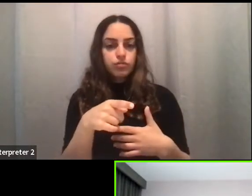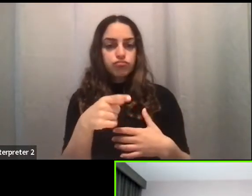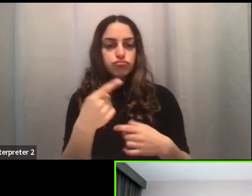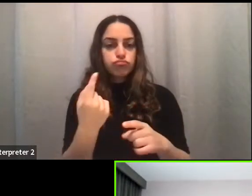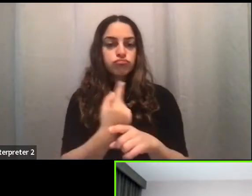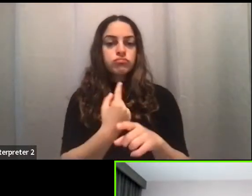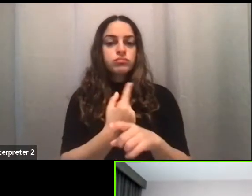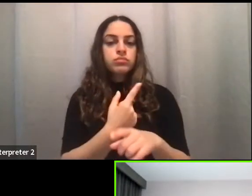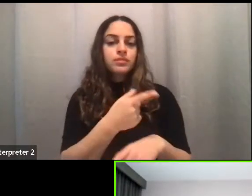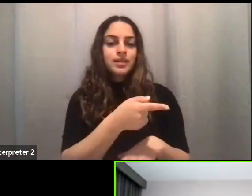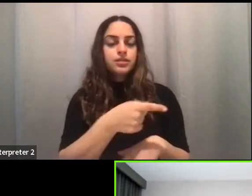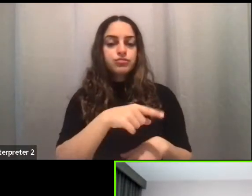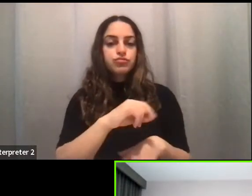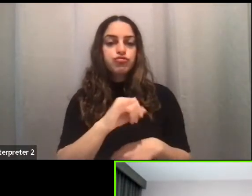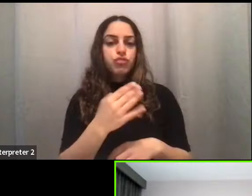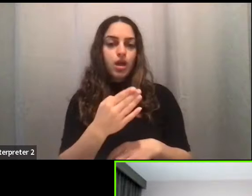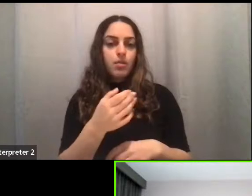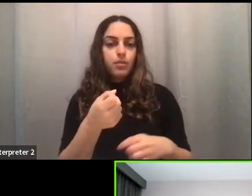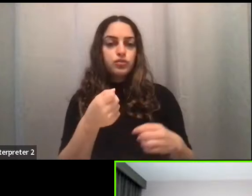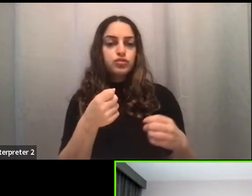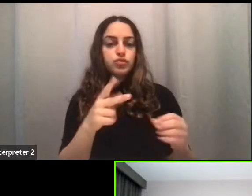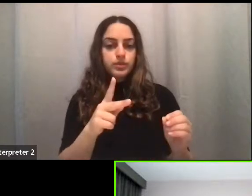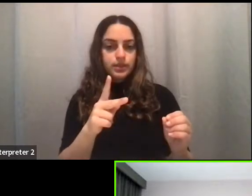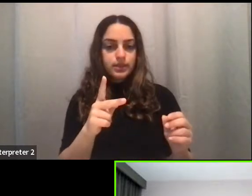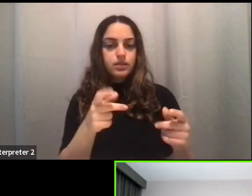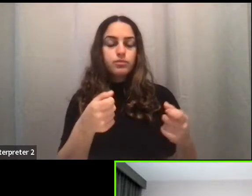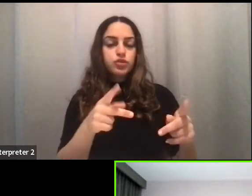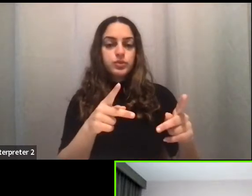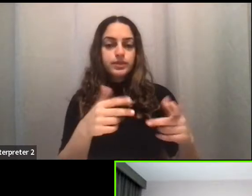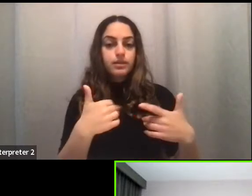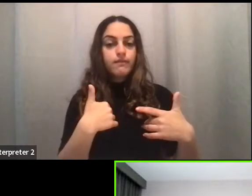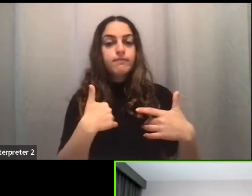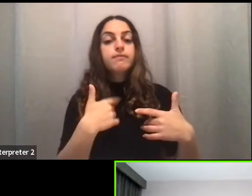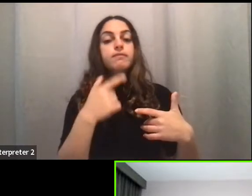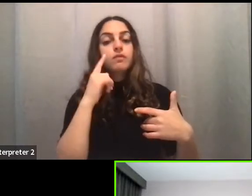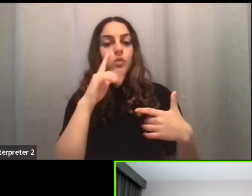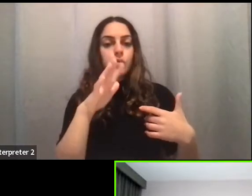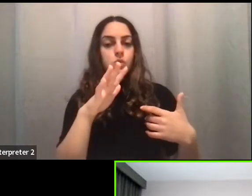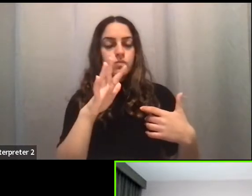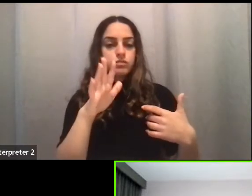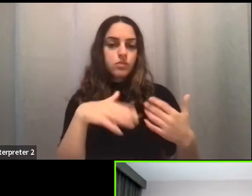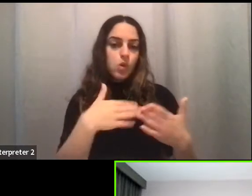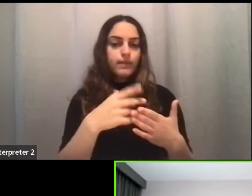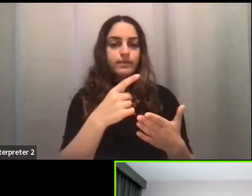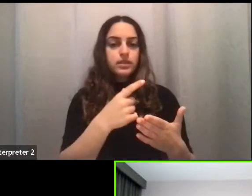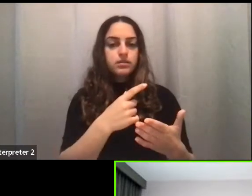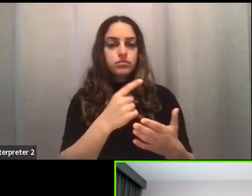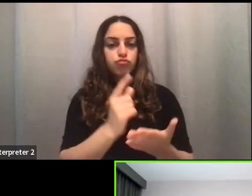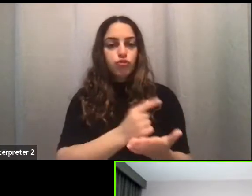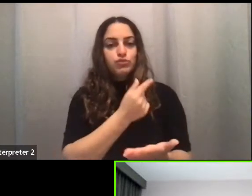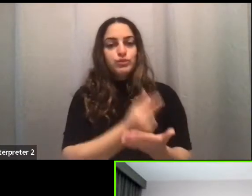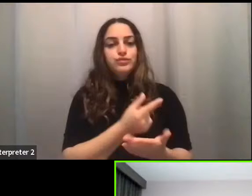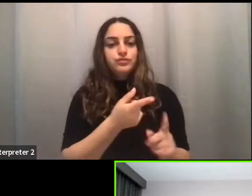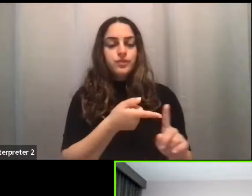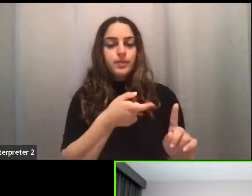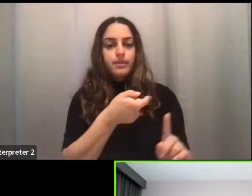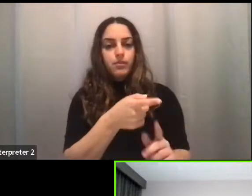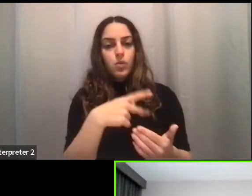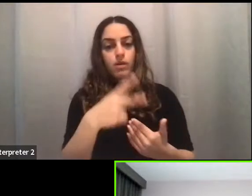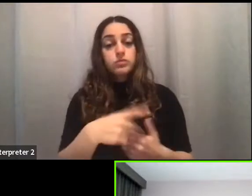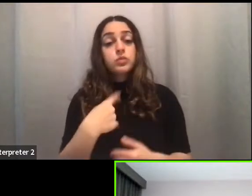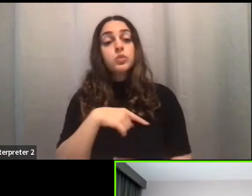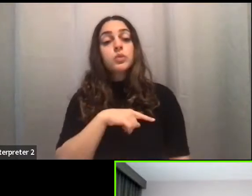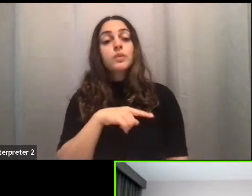opportunities come in multiples for all of the graduates of those programs so we think that the